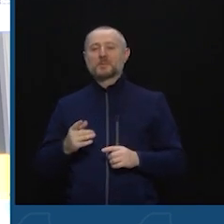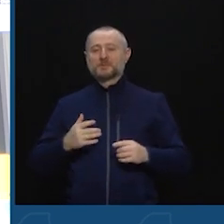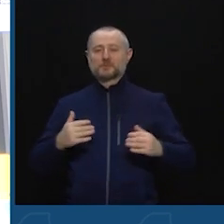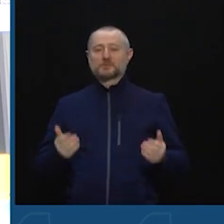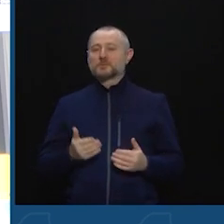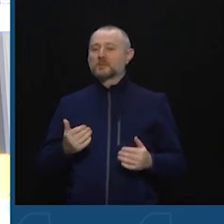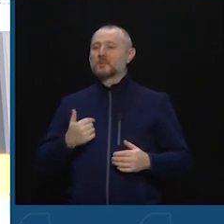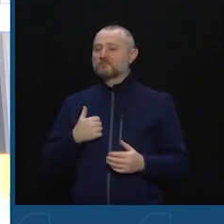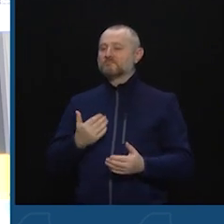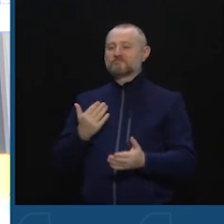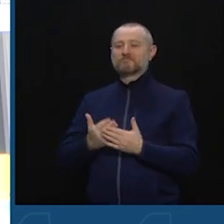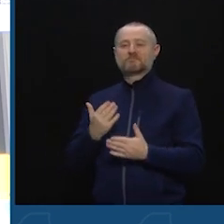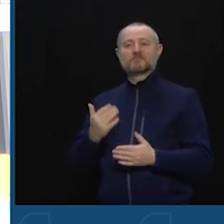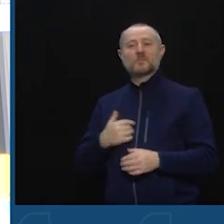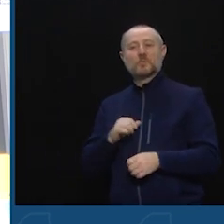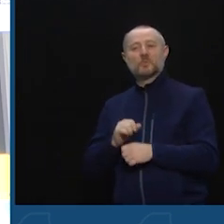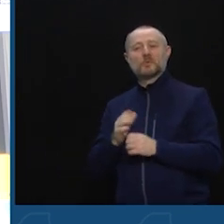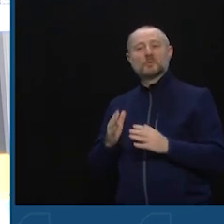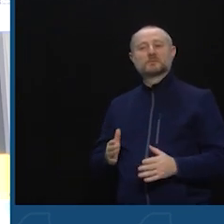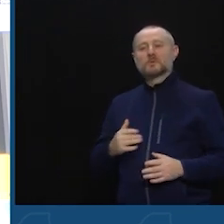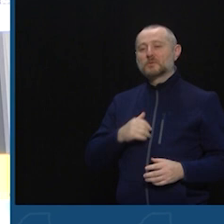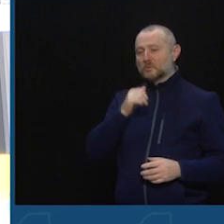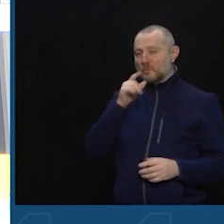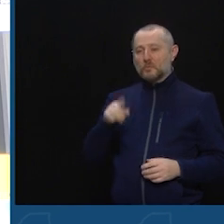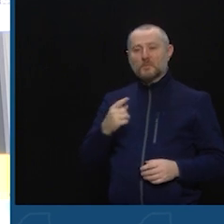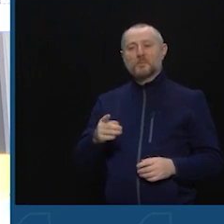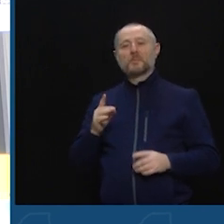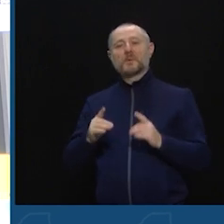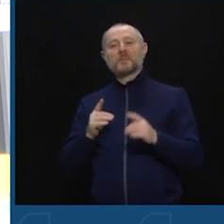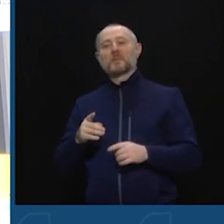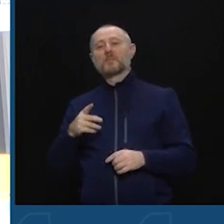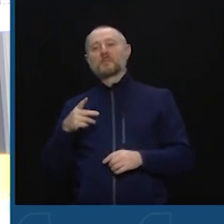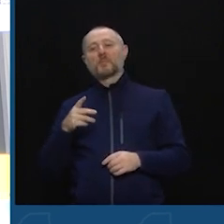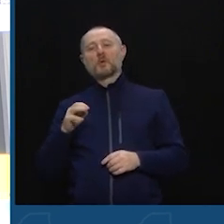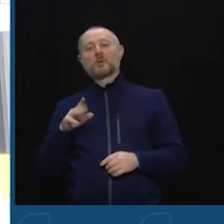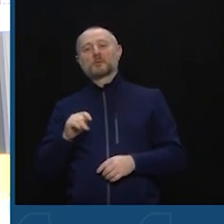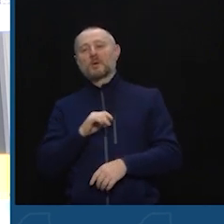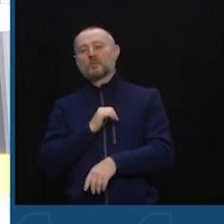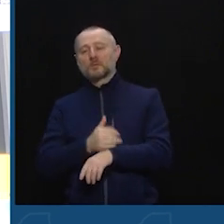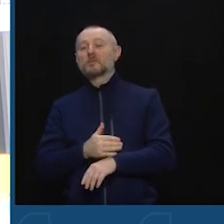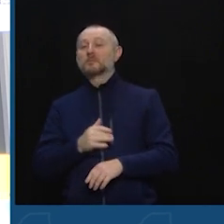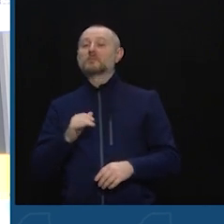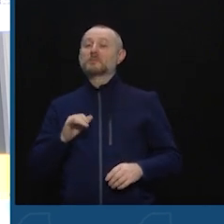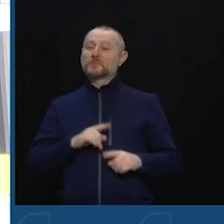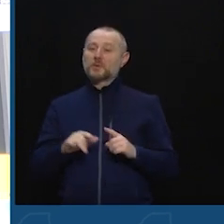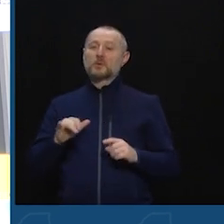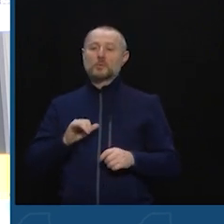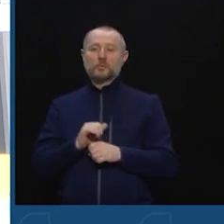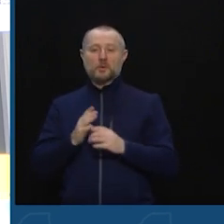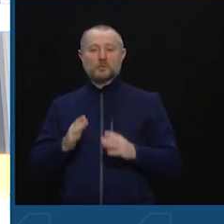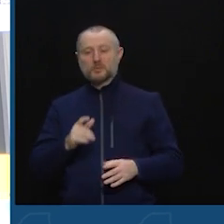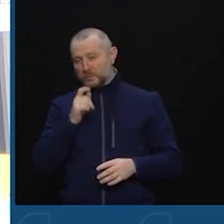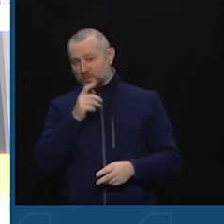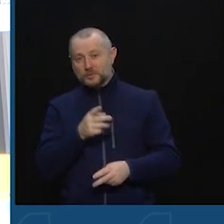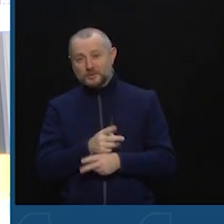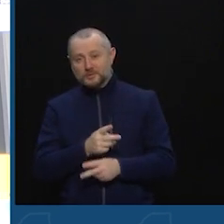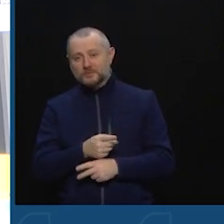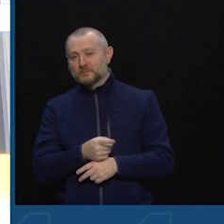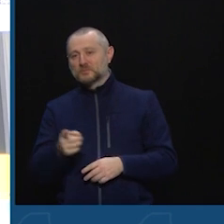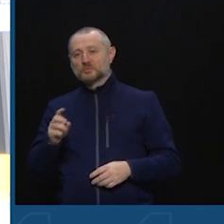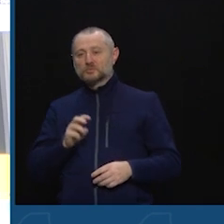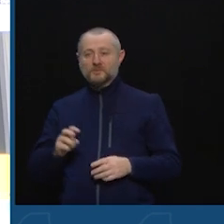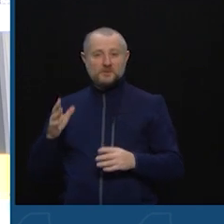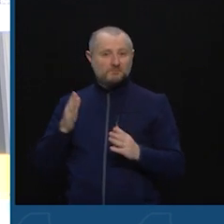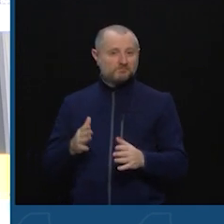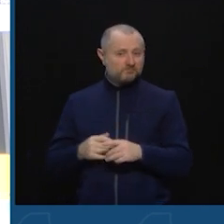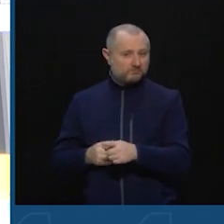of not just everyone at the Port Authority, but also to the workers who take care of travelers and the facilities right here